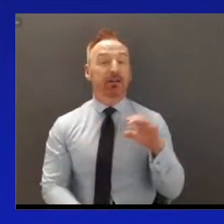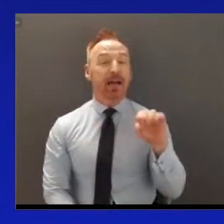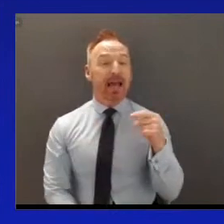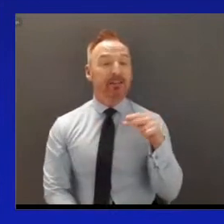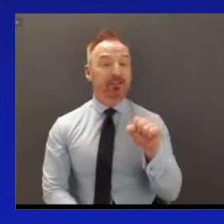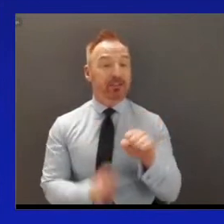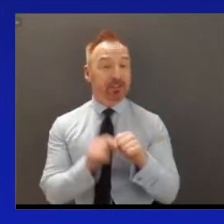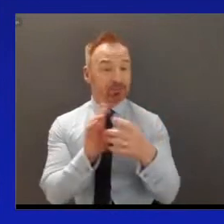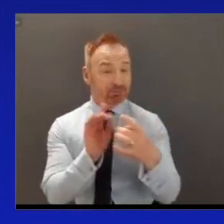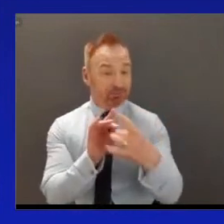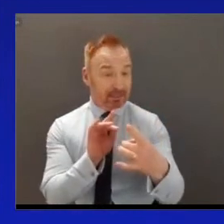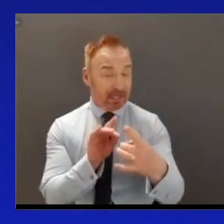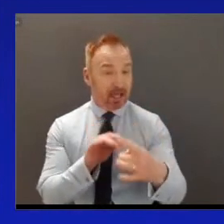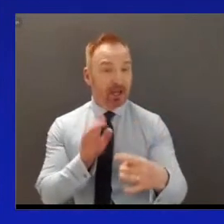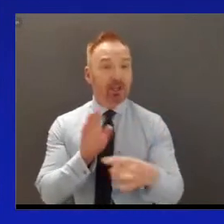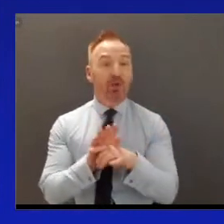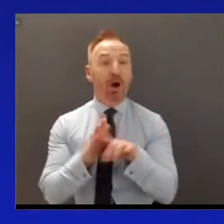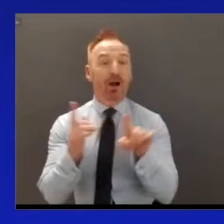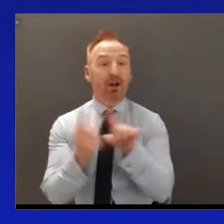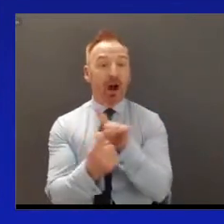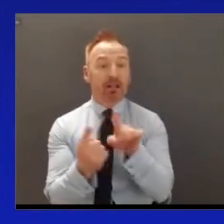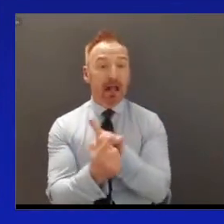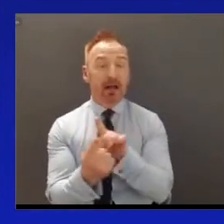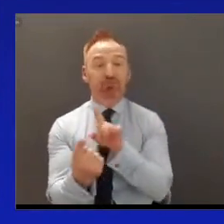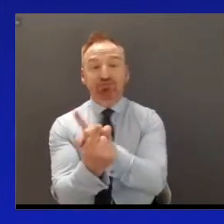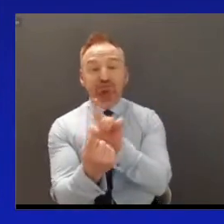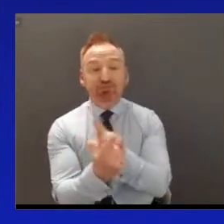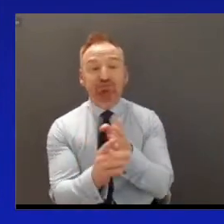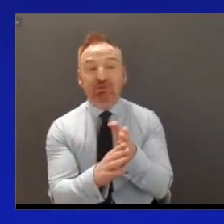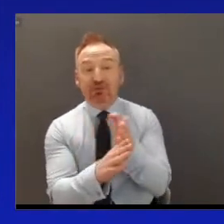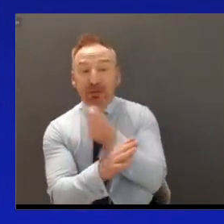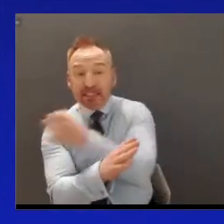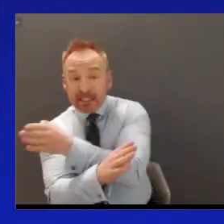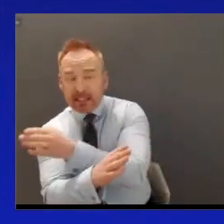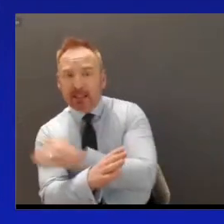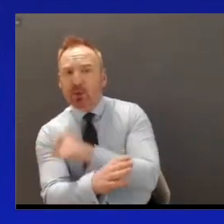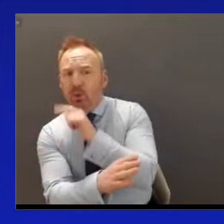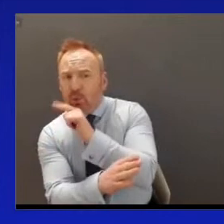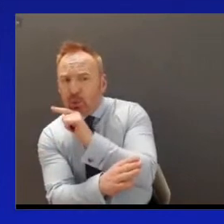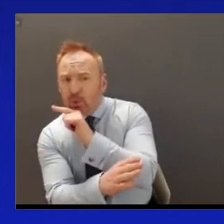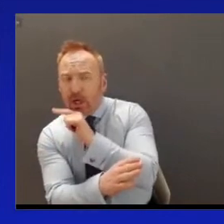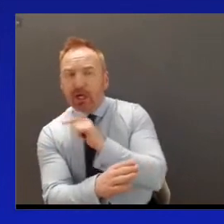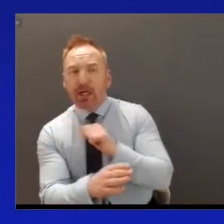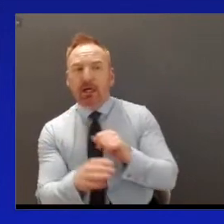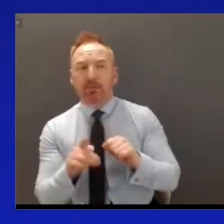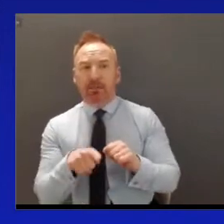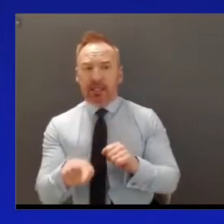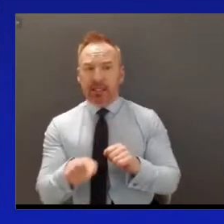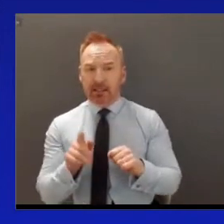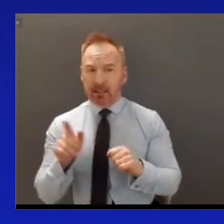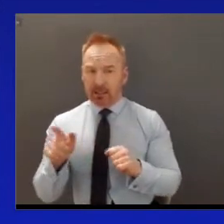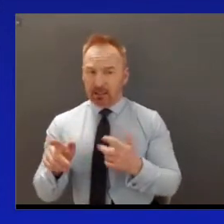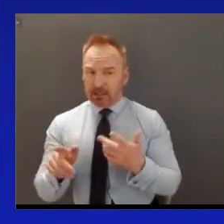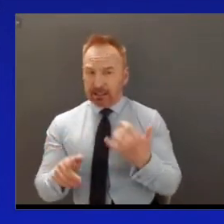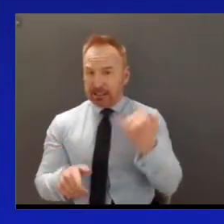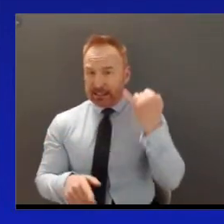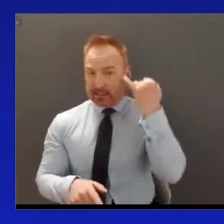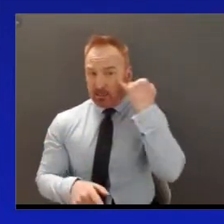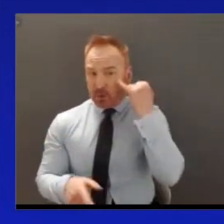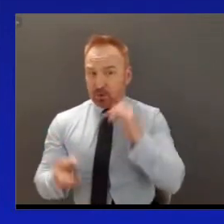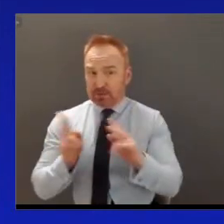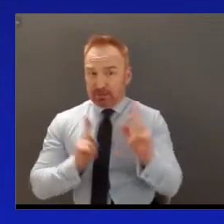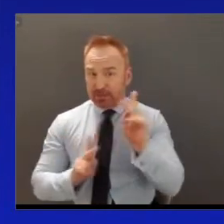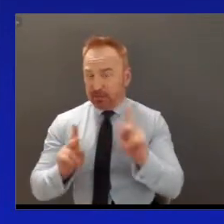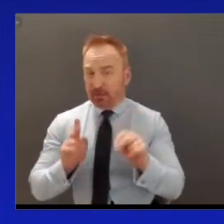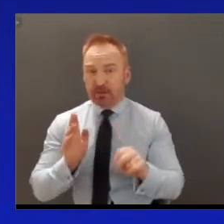contact tracing, are you hearing from people who aren't able to stay home because they don't have access to, paid